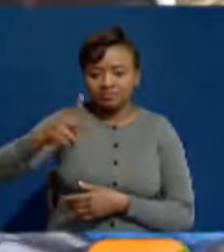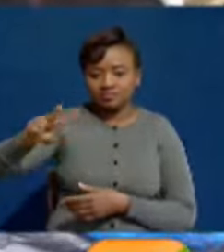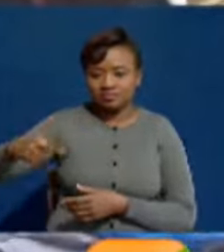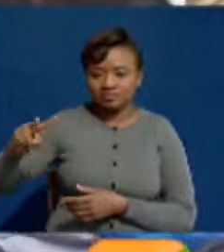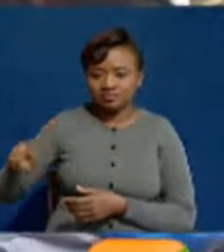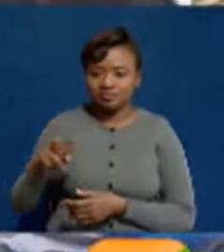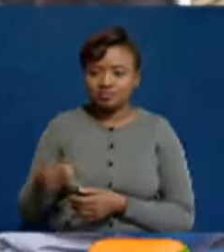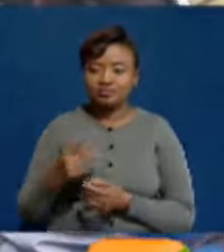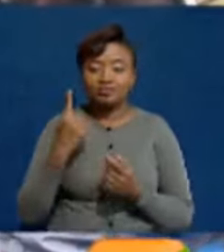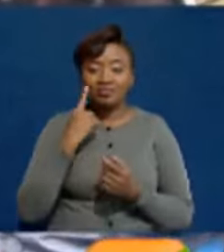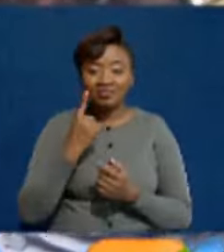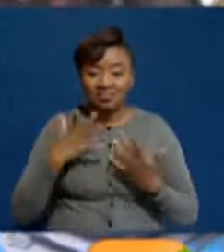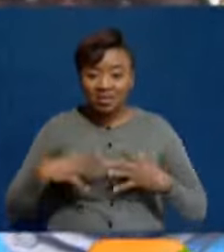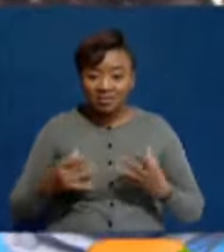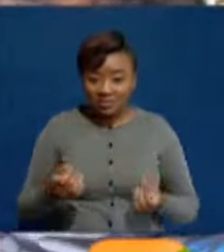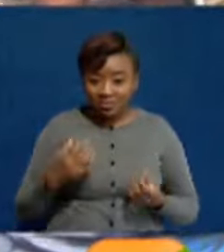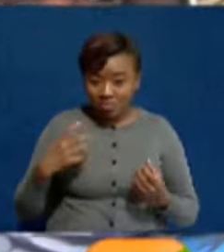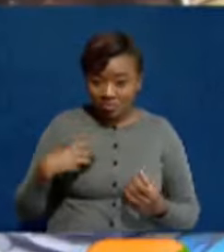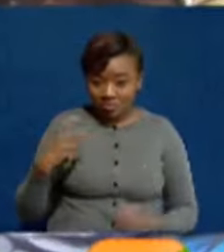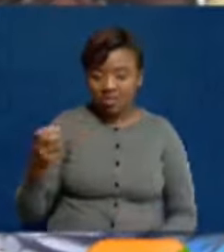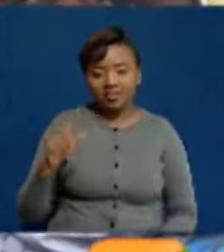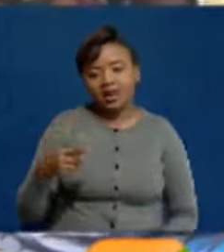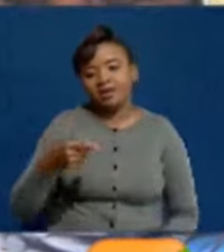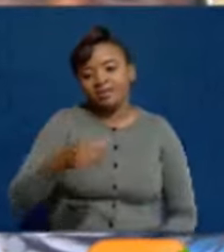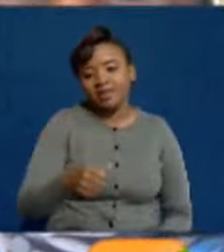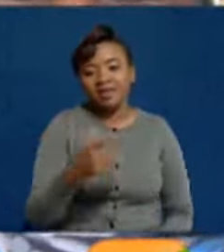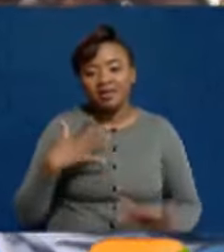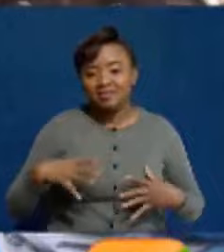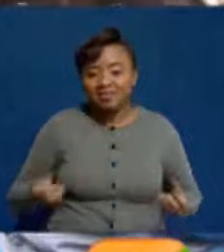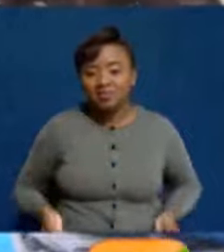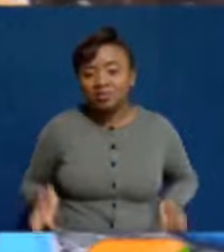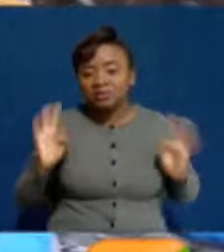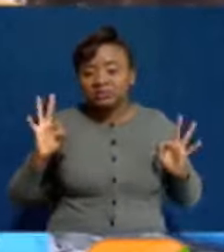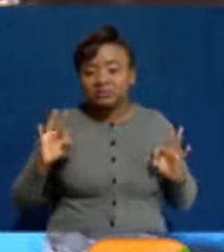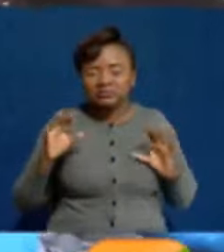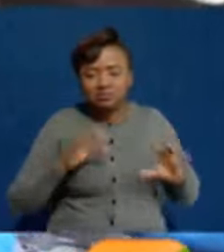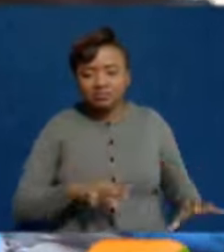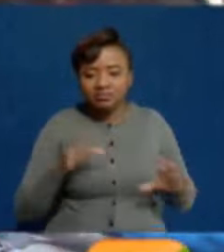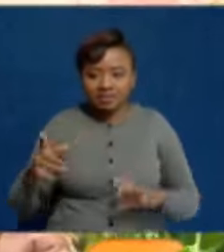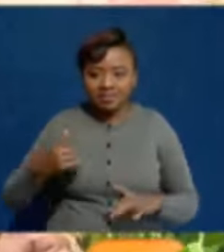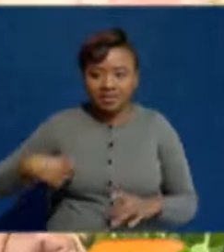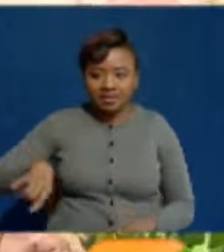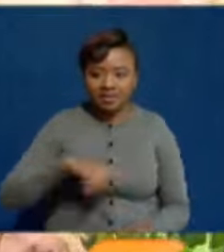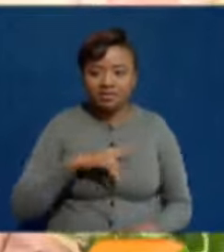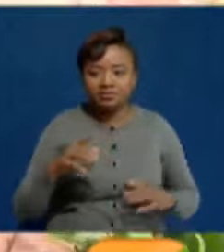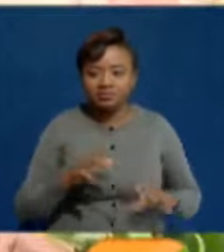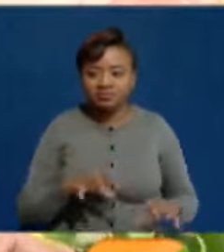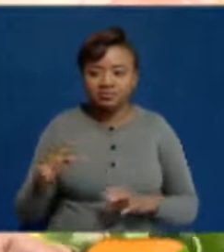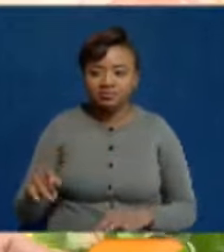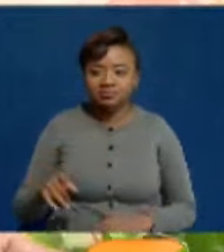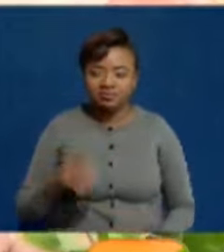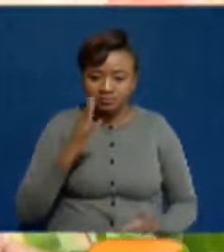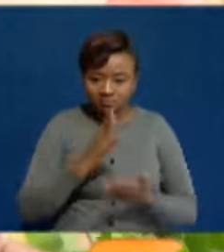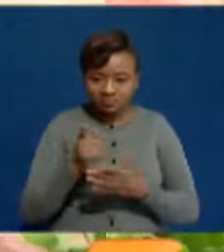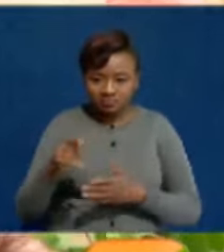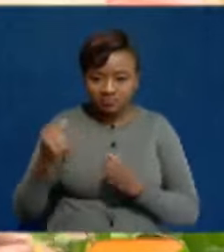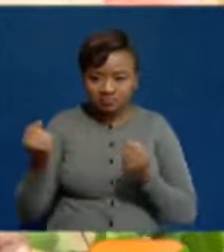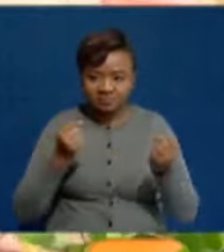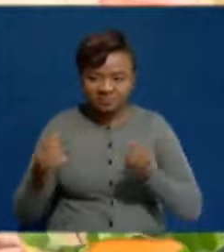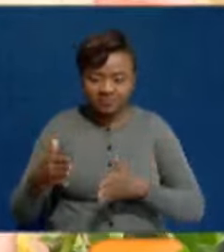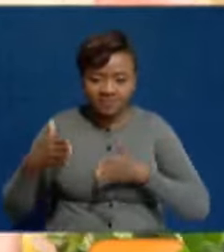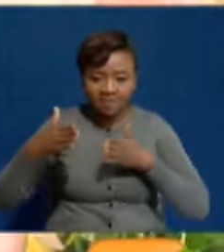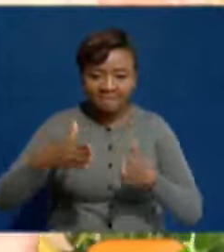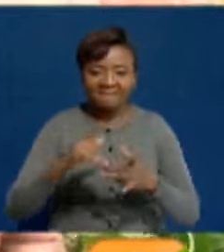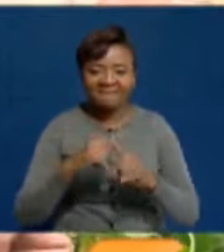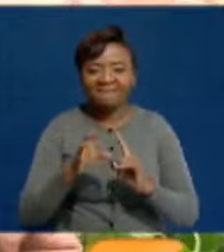mpaka wale wenye wanajiweza ndio wanalipa. Wenye hawana sasa wanateseka ndio sisi. Yeah. Hii yake ni parking ya gari.